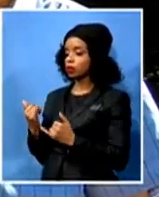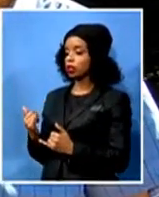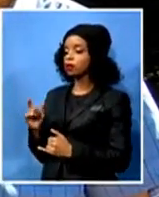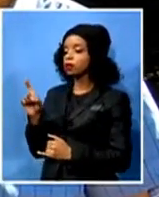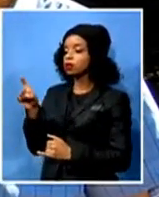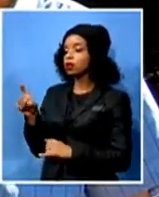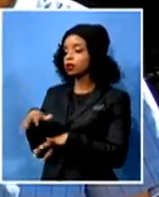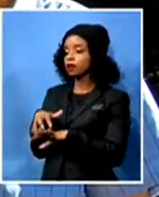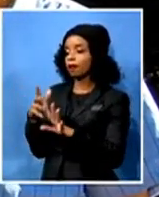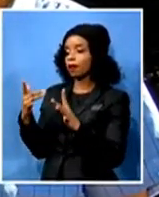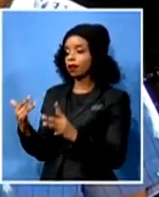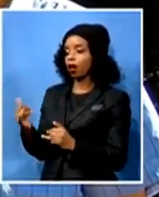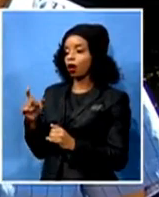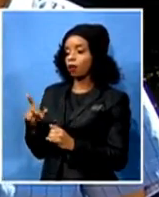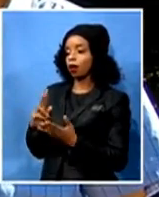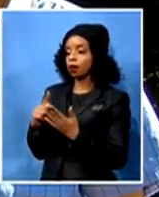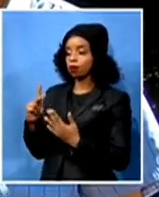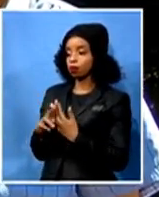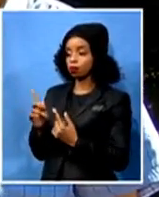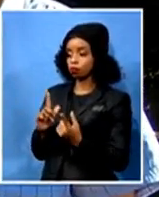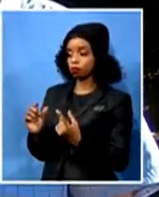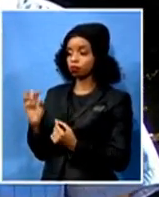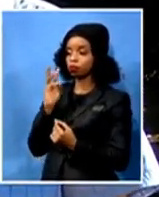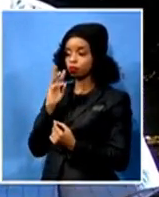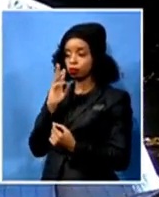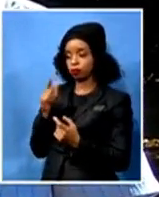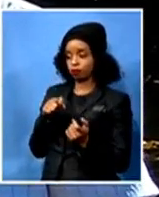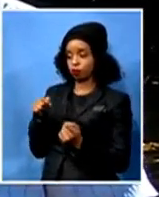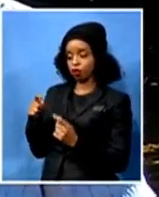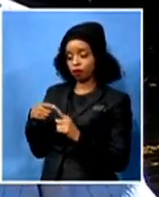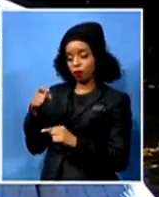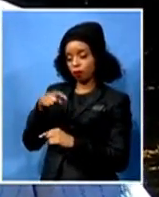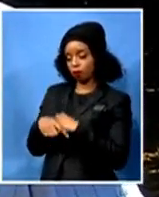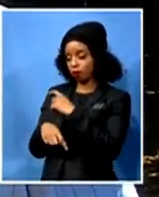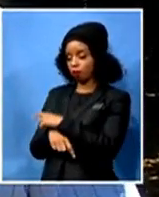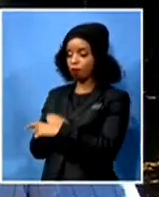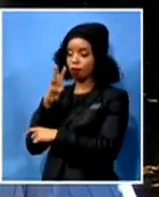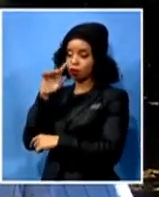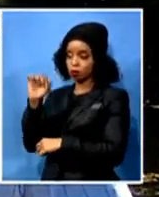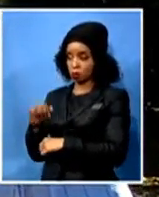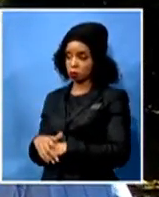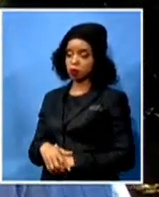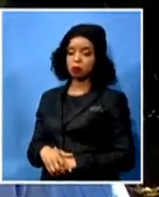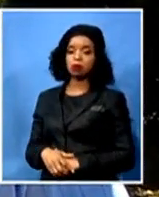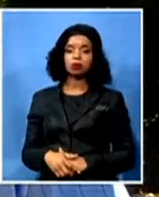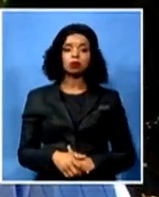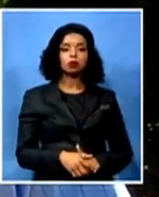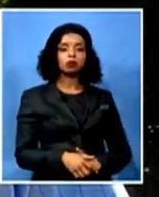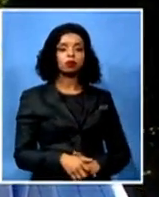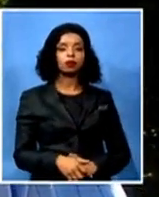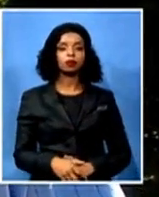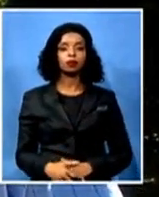draw the water? There's the Greater Letaba irrigation